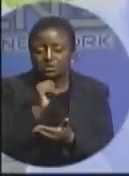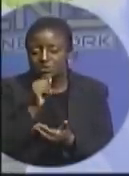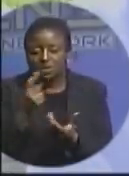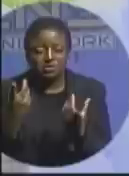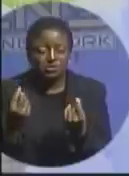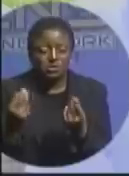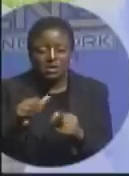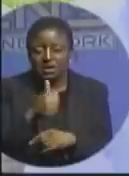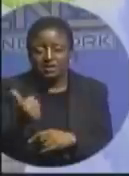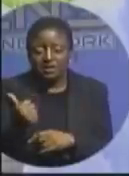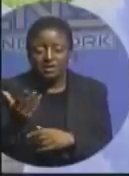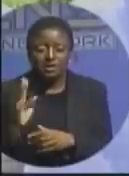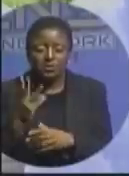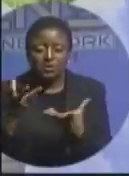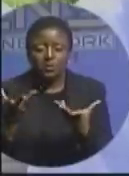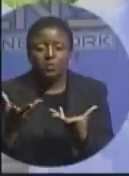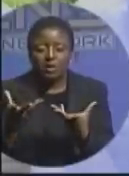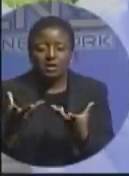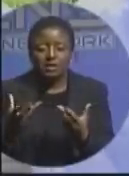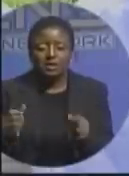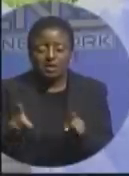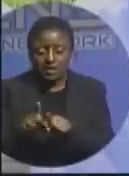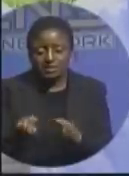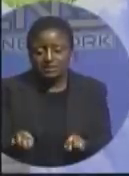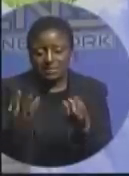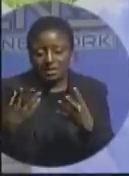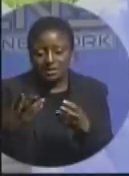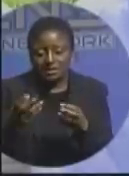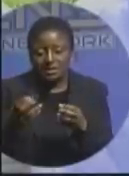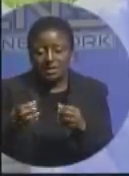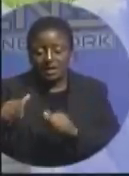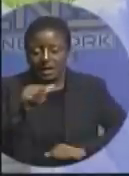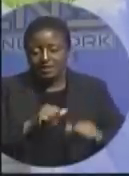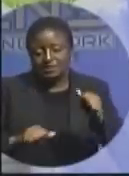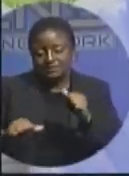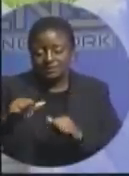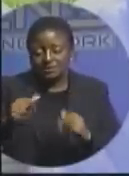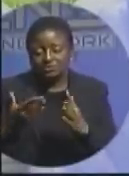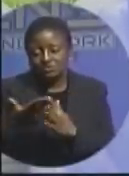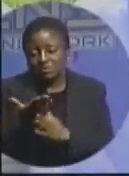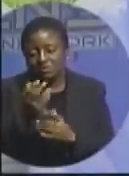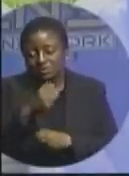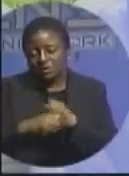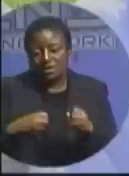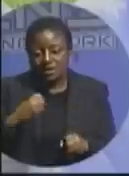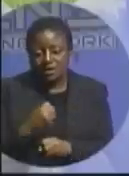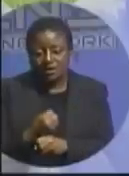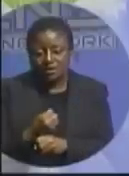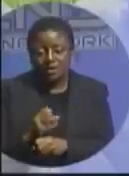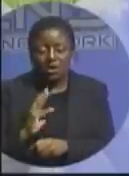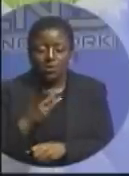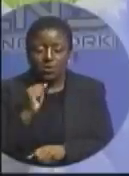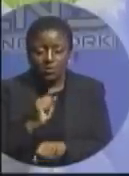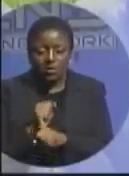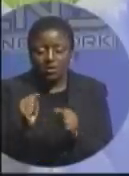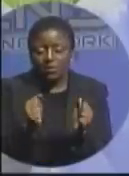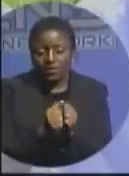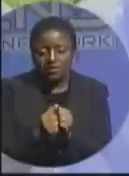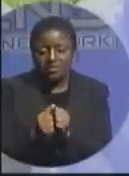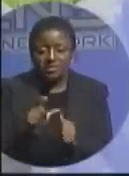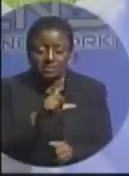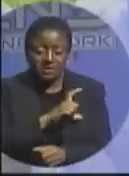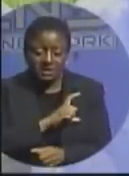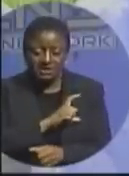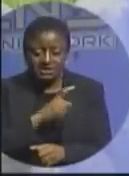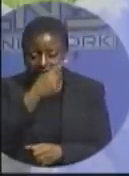try and have as many activities as possible throughout the year. As you know, we partnered during the summer with the Police Summer League, where we